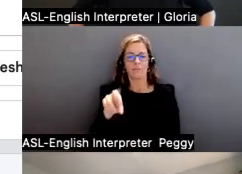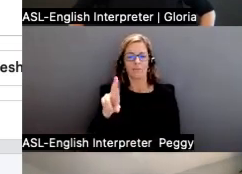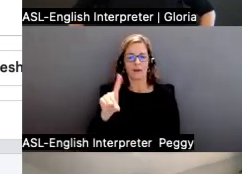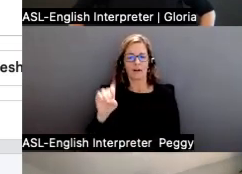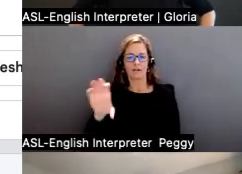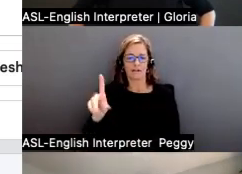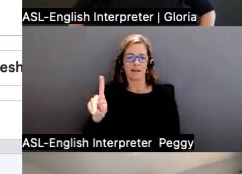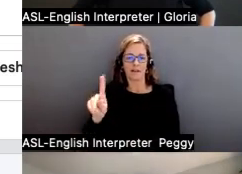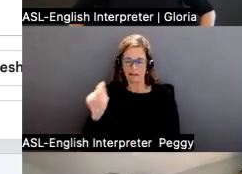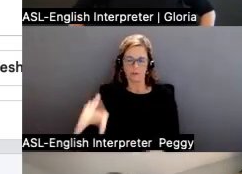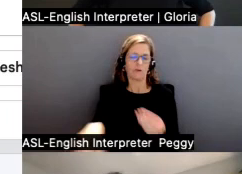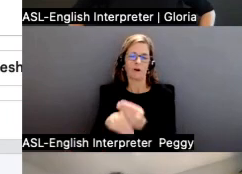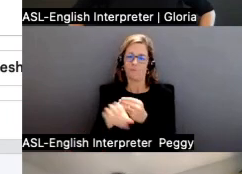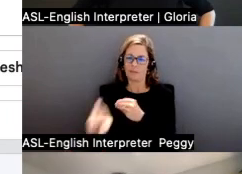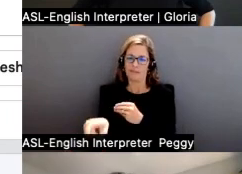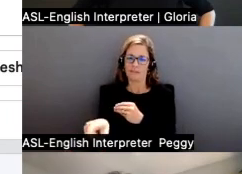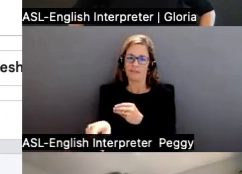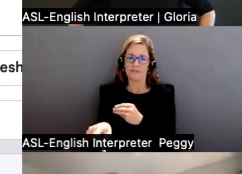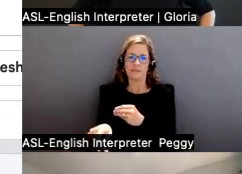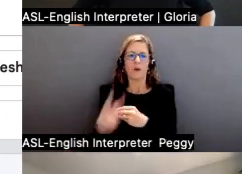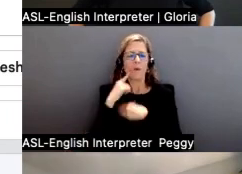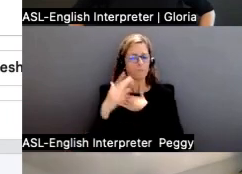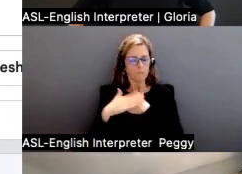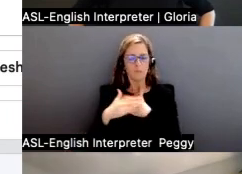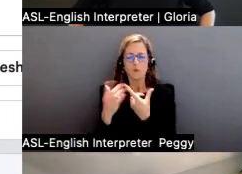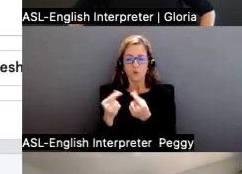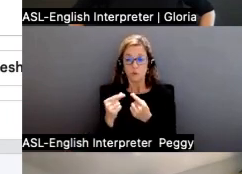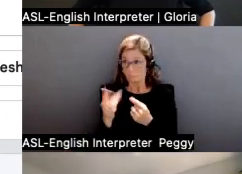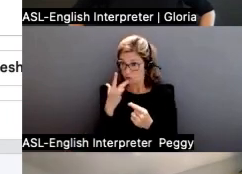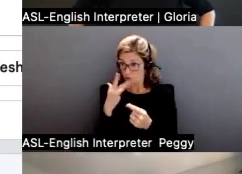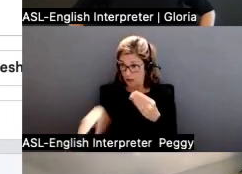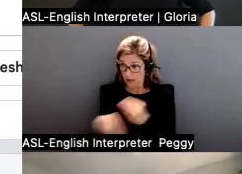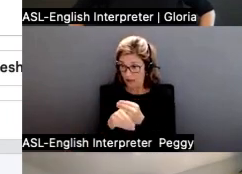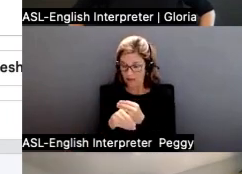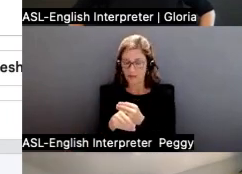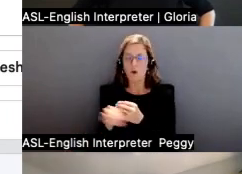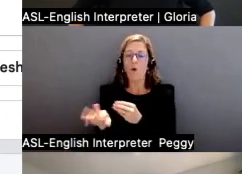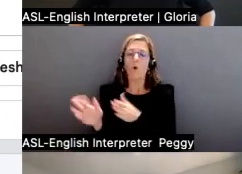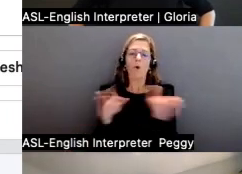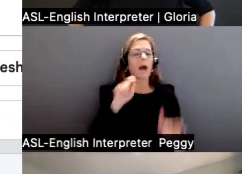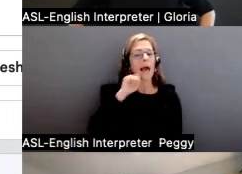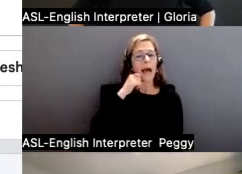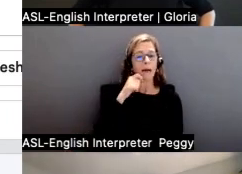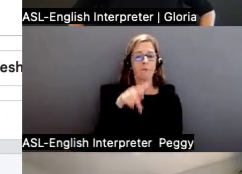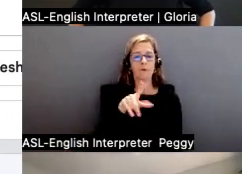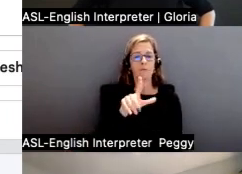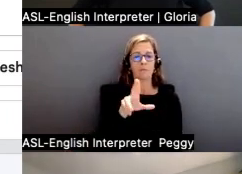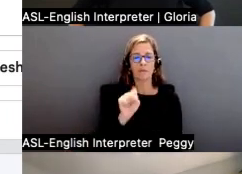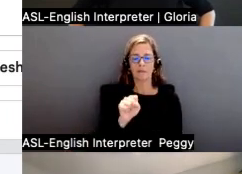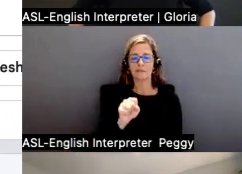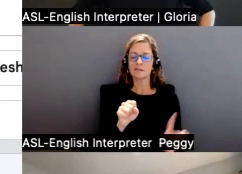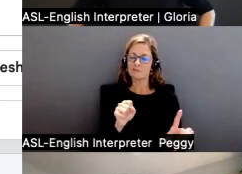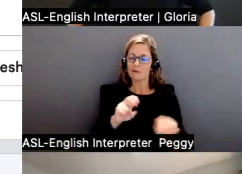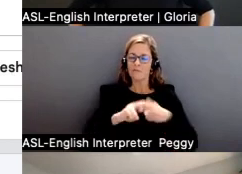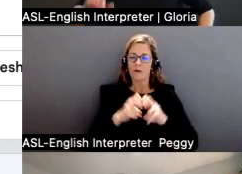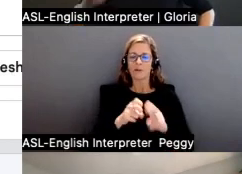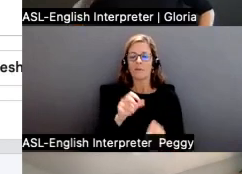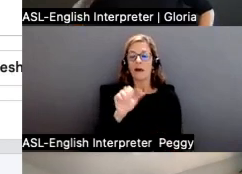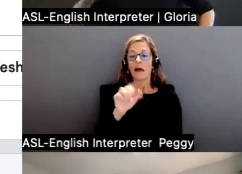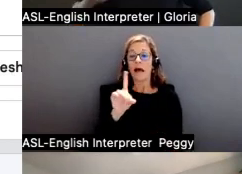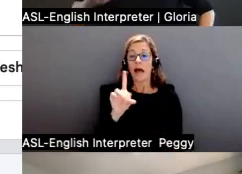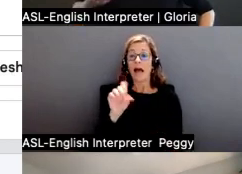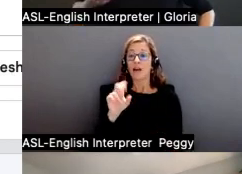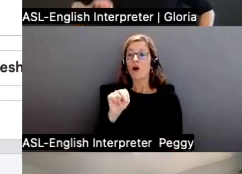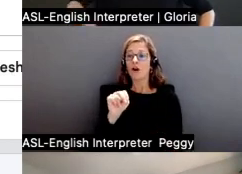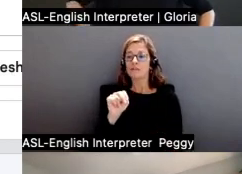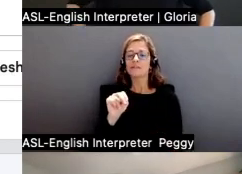it? And take you through this process. For us at AlphaPlus, our add-ons were disabled. So I had to go to our manager and say, can I